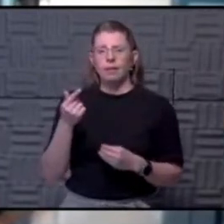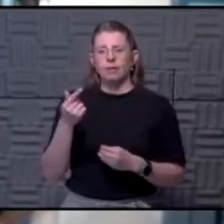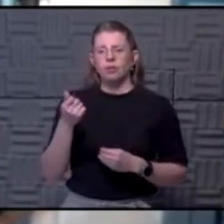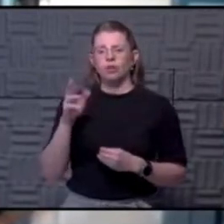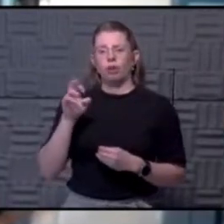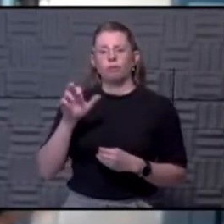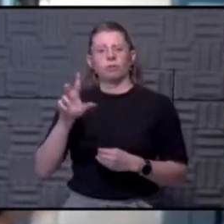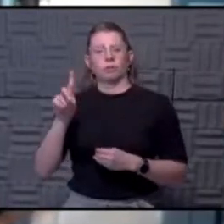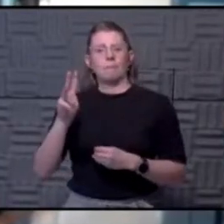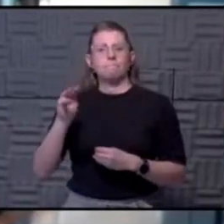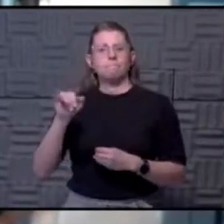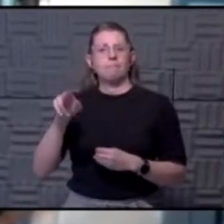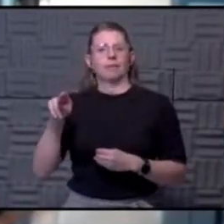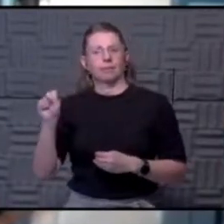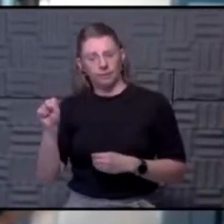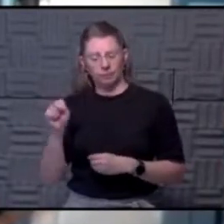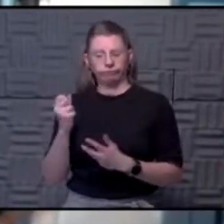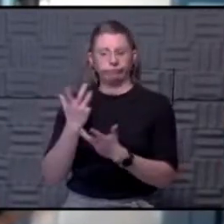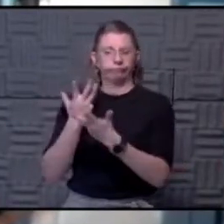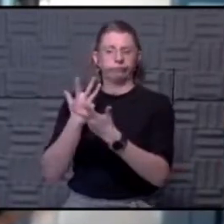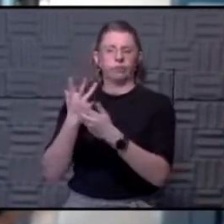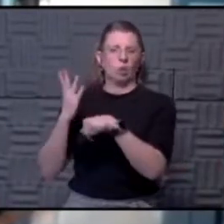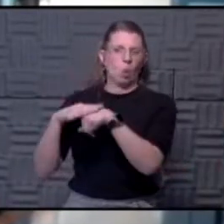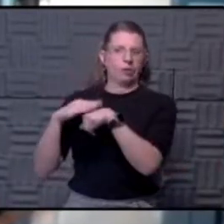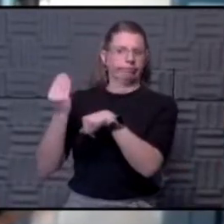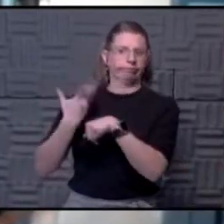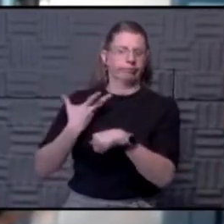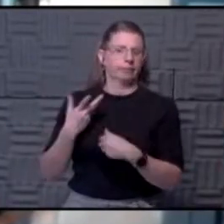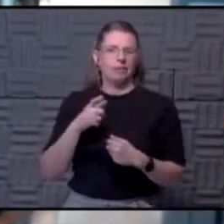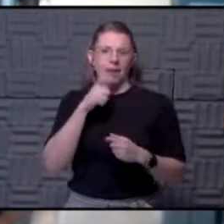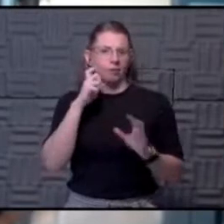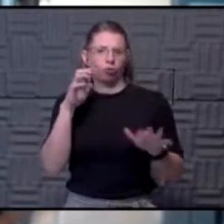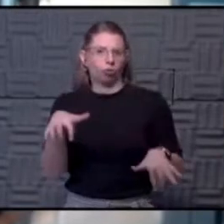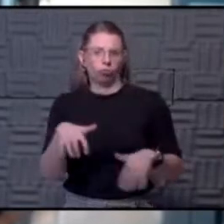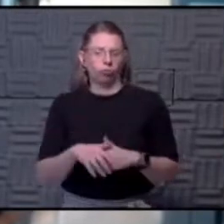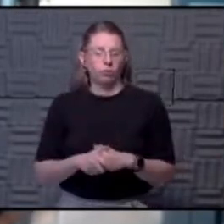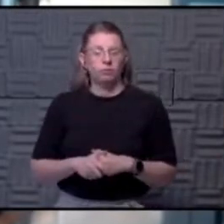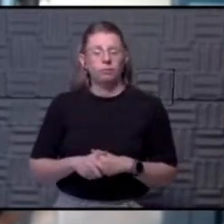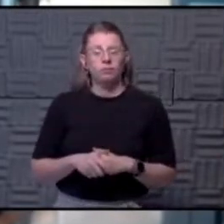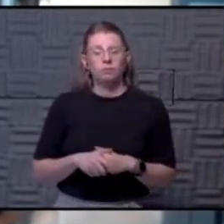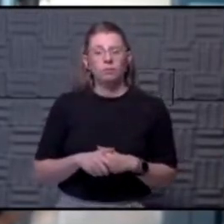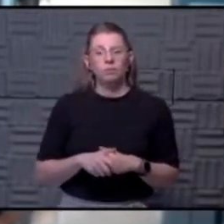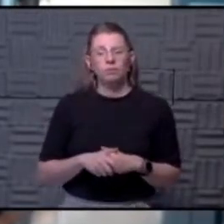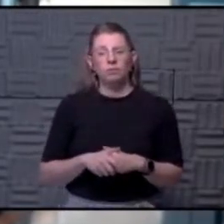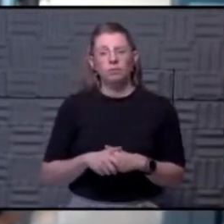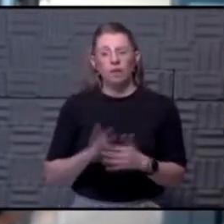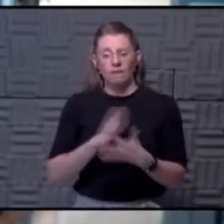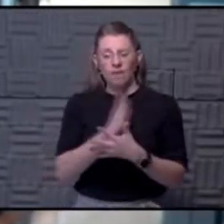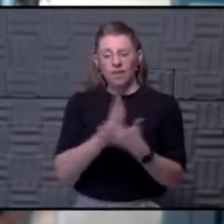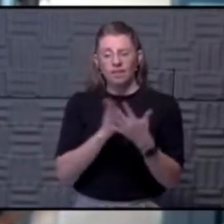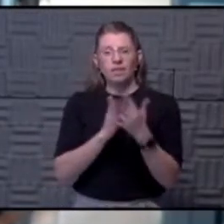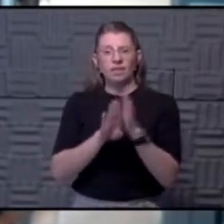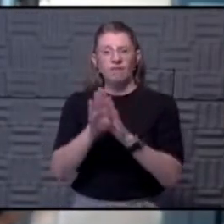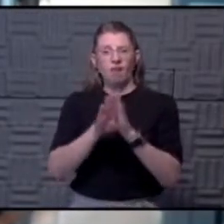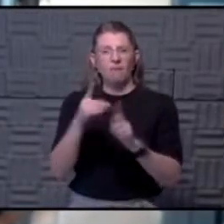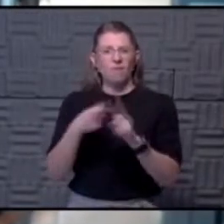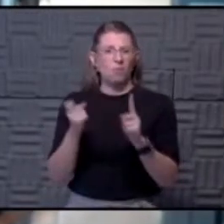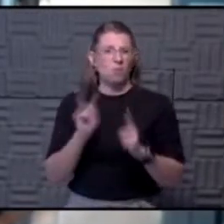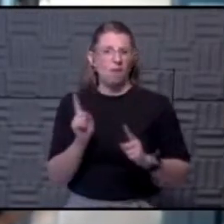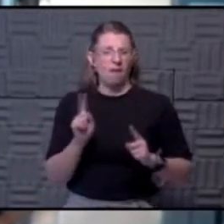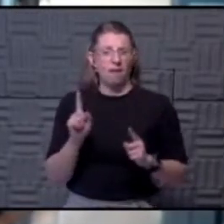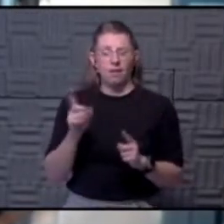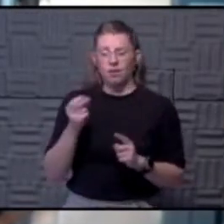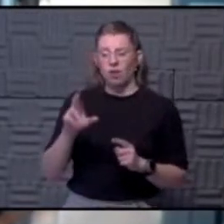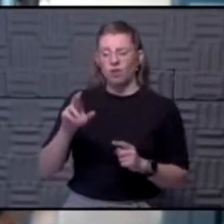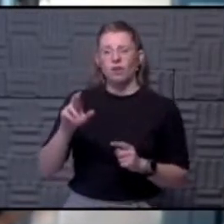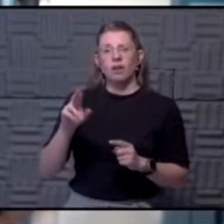closely throughout this, had given me warning. And no surprise. I mean, the question, of course, is where did the phases come from? Dr. Kevin Auld